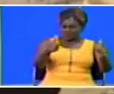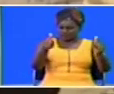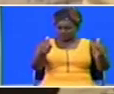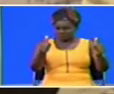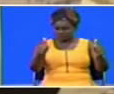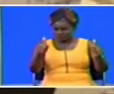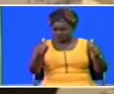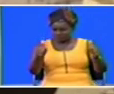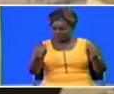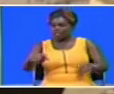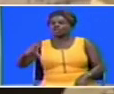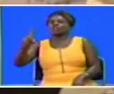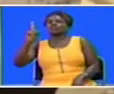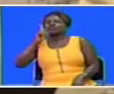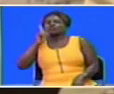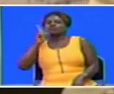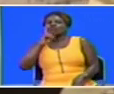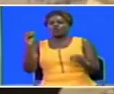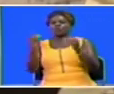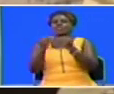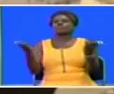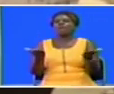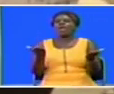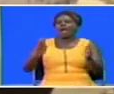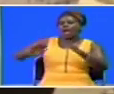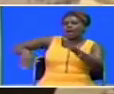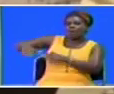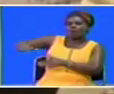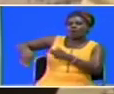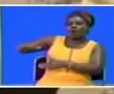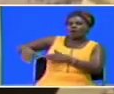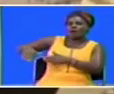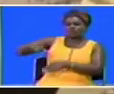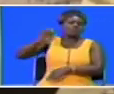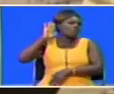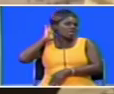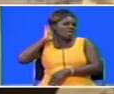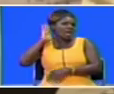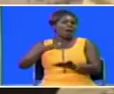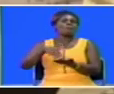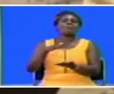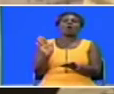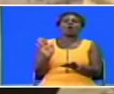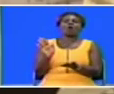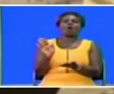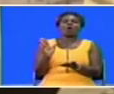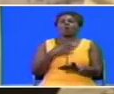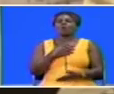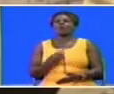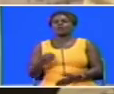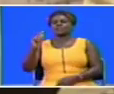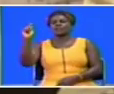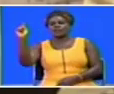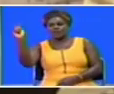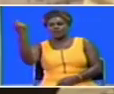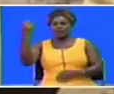usawa. Kwa hivyo kesho tuonane Mombasa of Kenya. You'll have a lot to hear from us tomorrow, and I wish